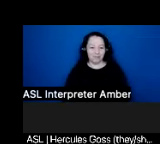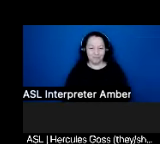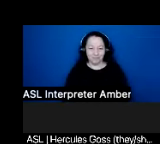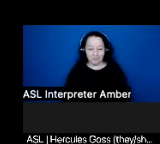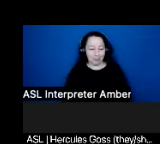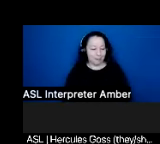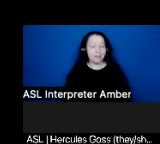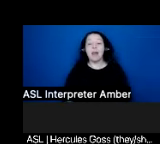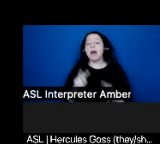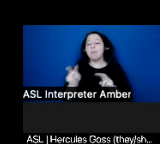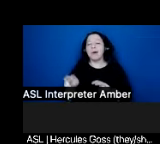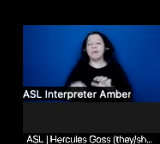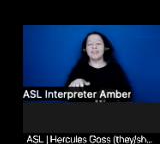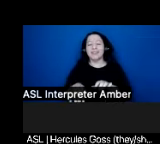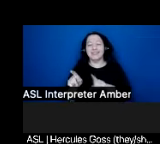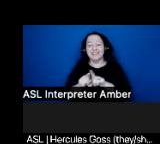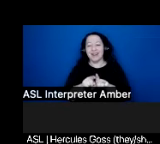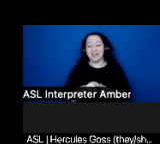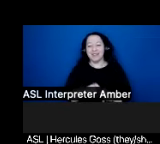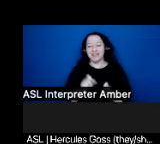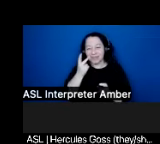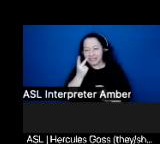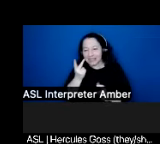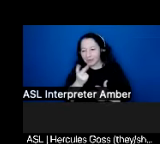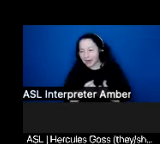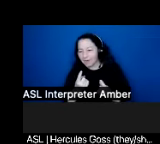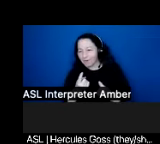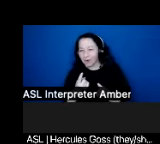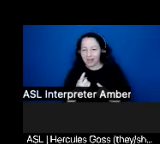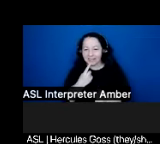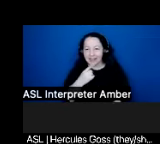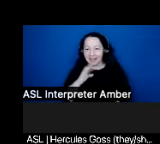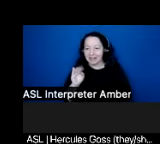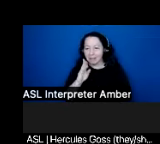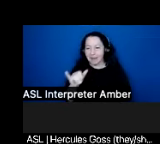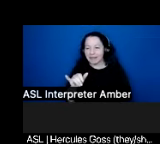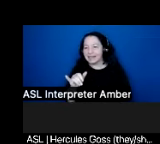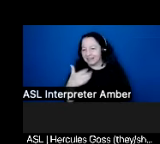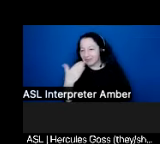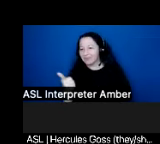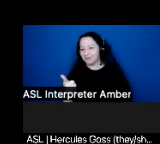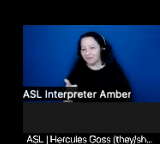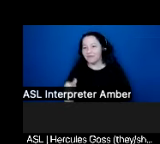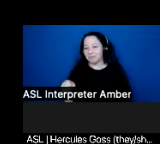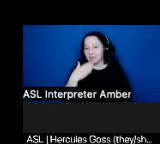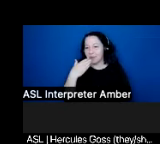Just monitoring the chat too, so we can see what everyone's saying. But thank you so much for that. Yeah.